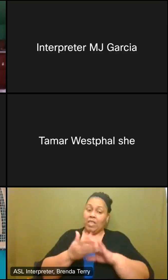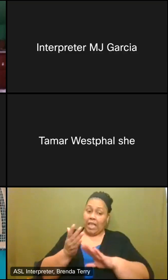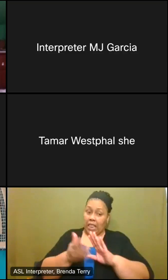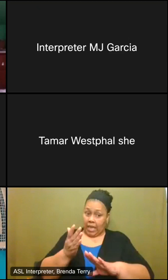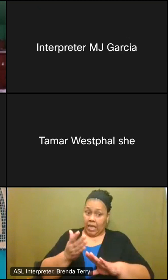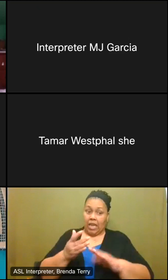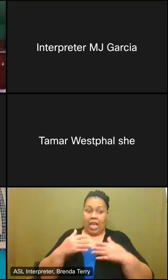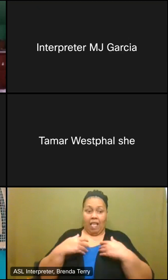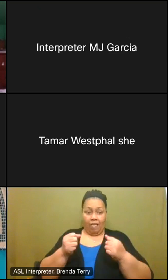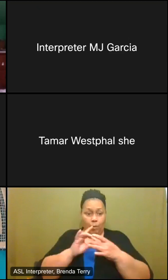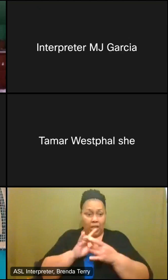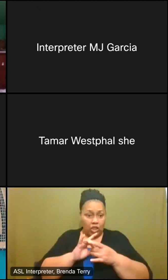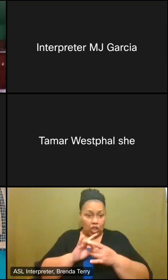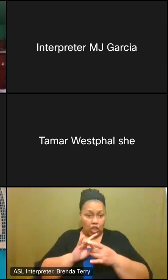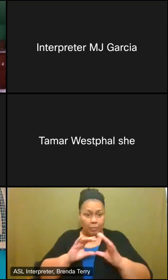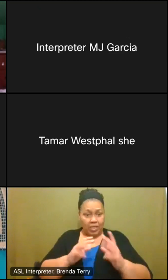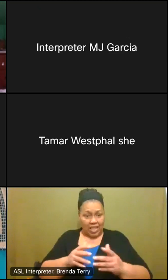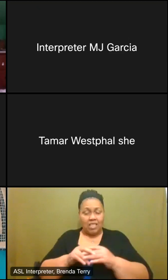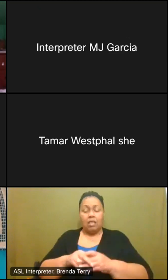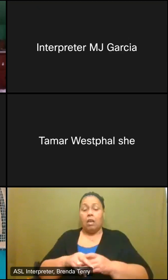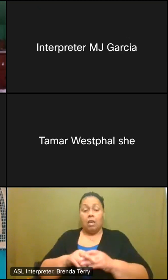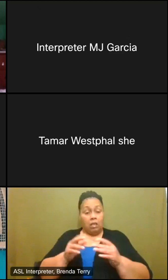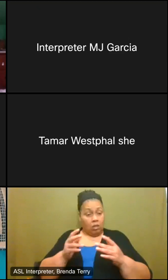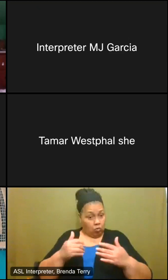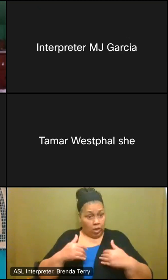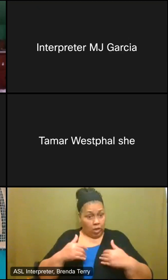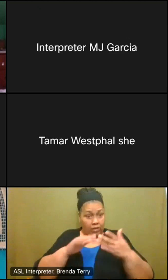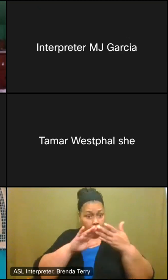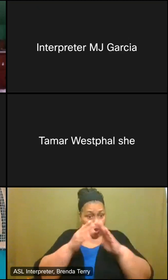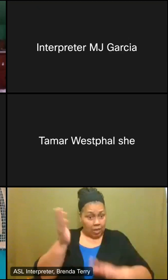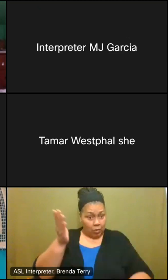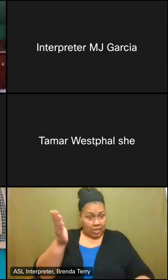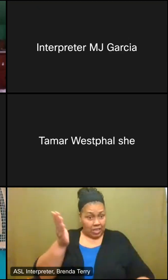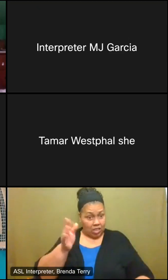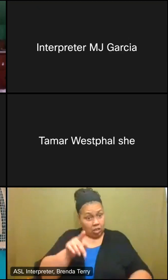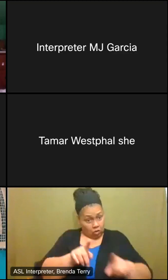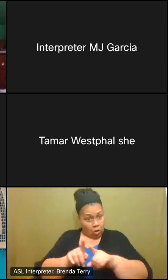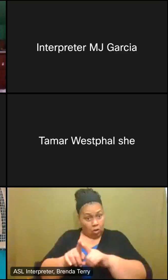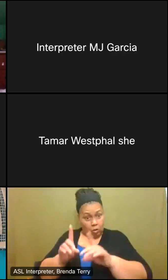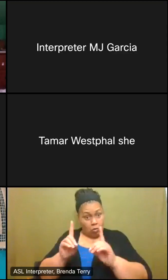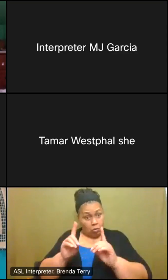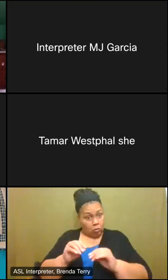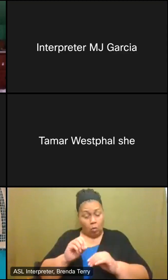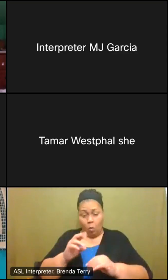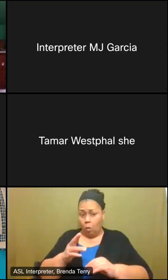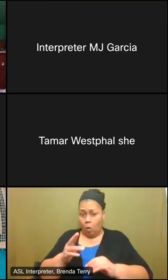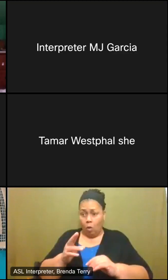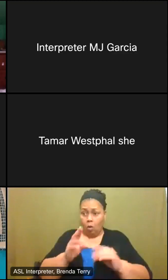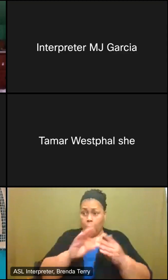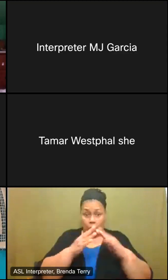the healthy relationships. Are there community presentations that you all also do, or community